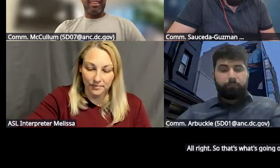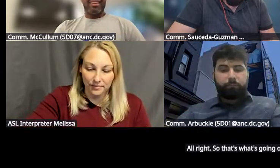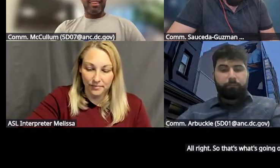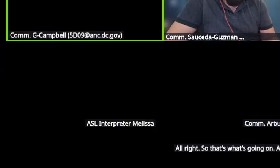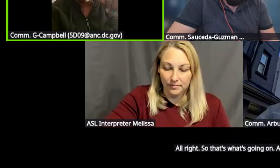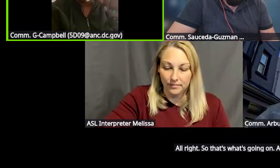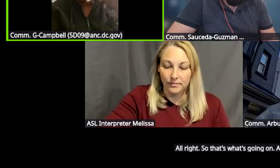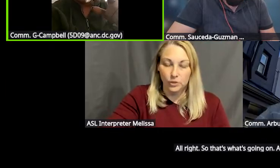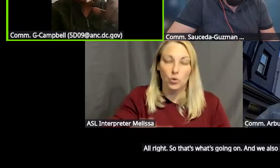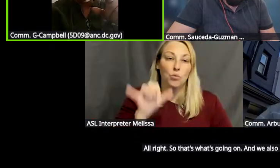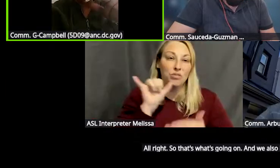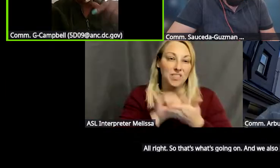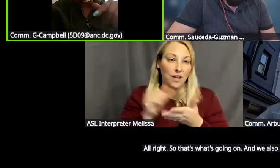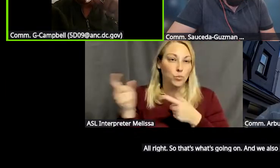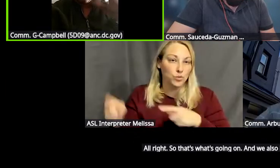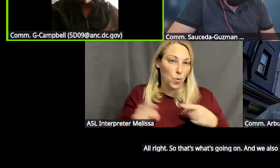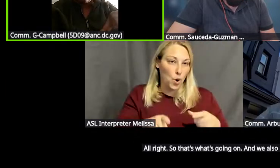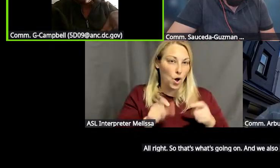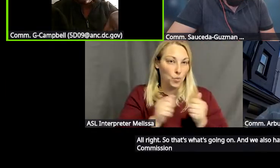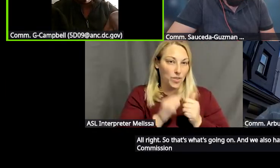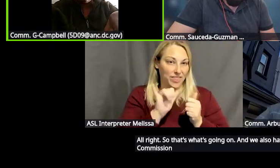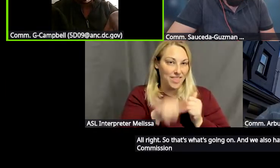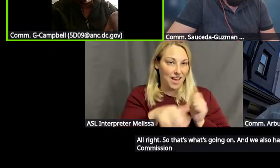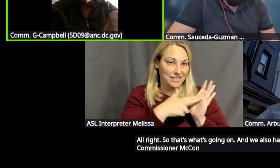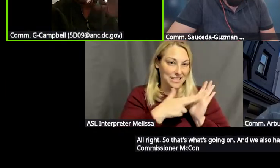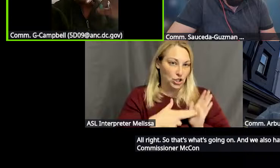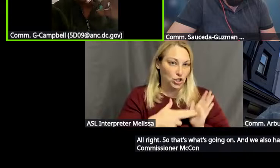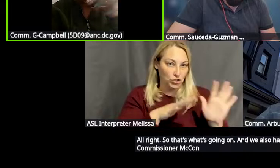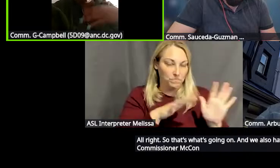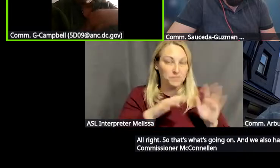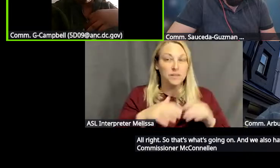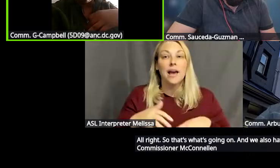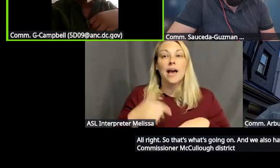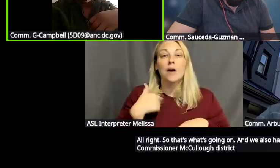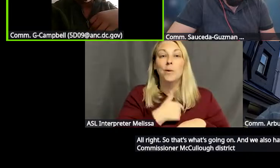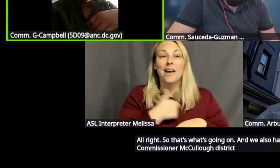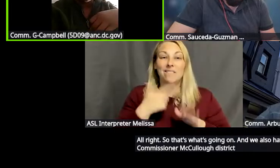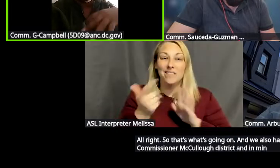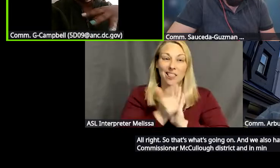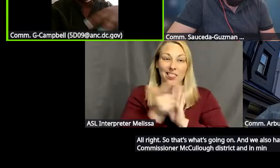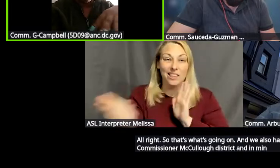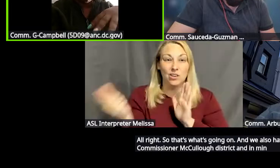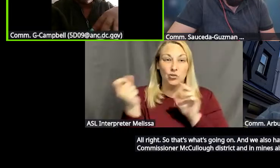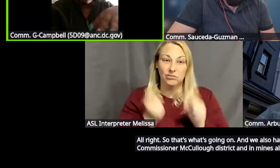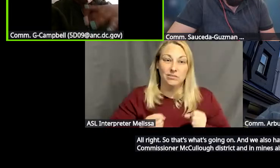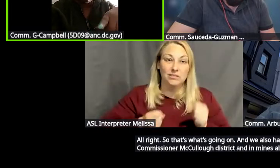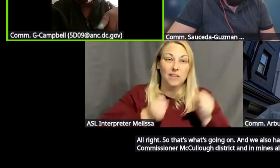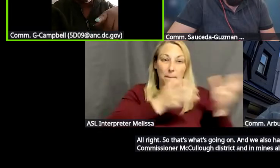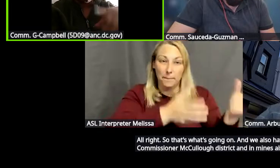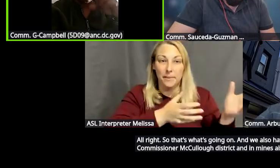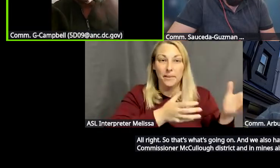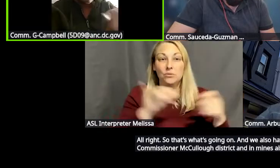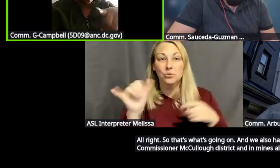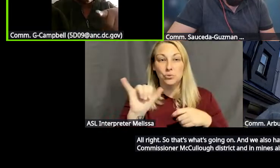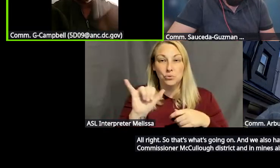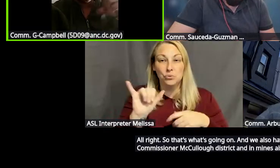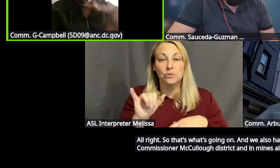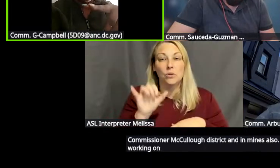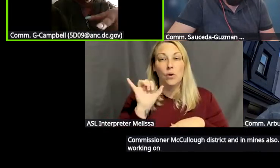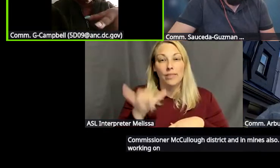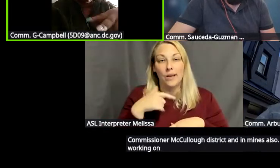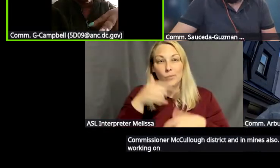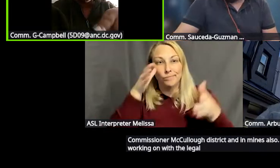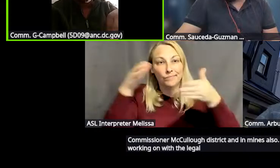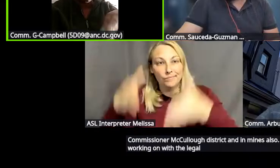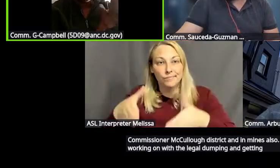illegal dumping in Commissioner McCollum district and in mines also. So that's what I have been working on with the illegal dumping and getting